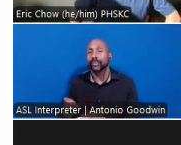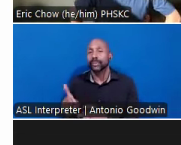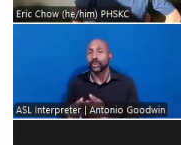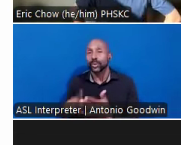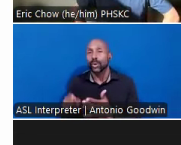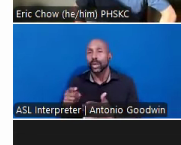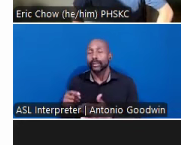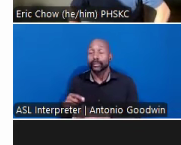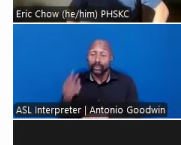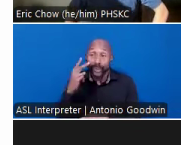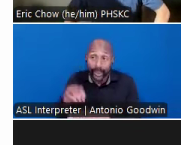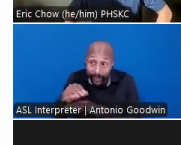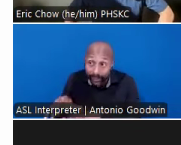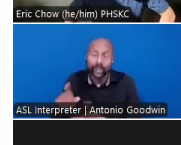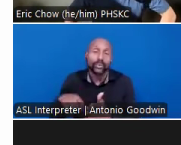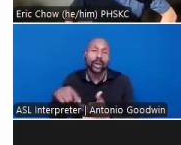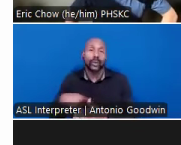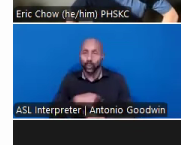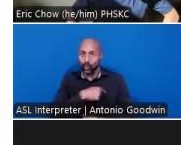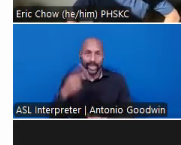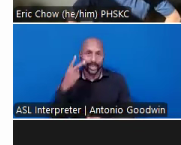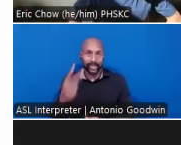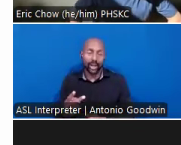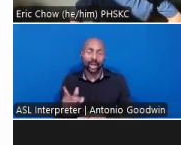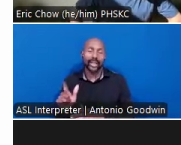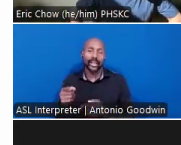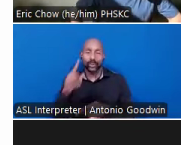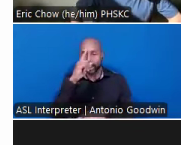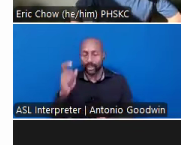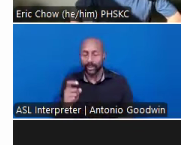Hopefully that's helpful. Yes, thank you.